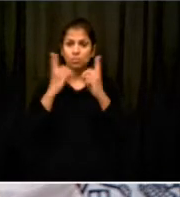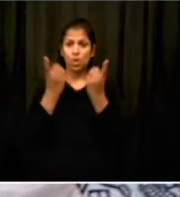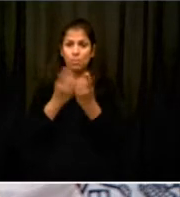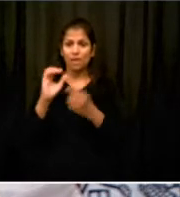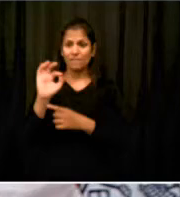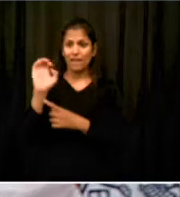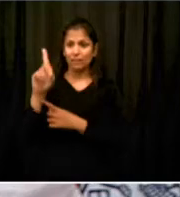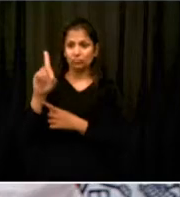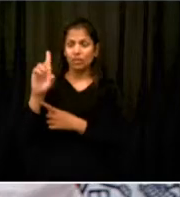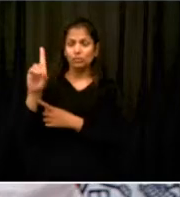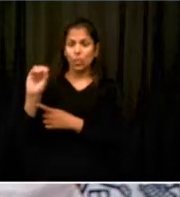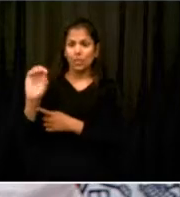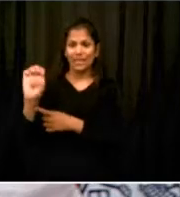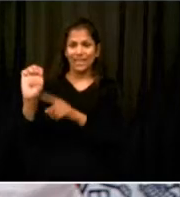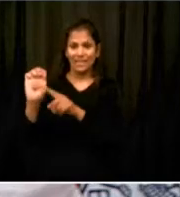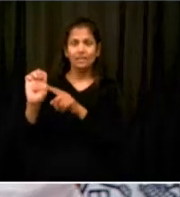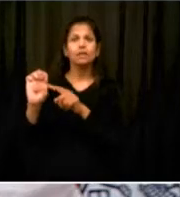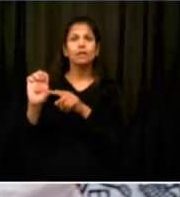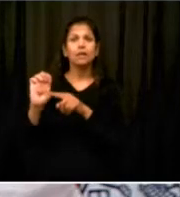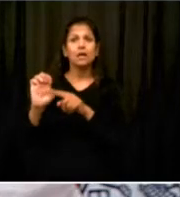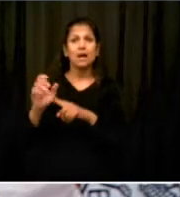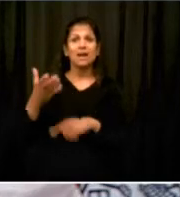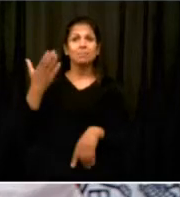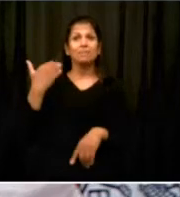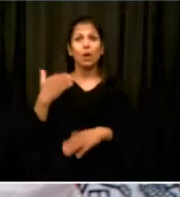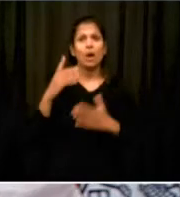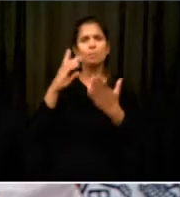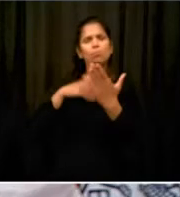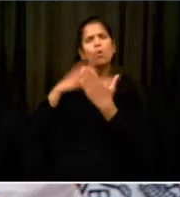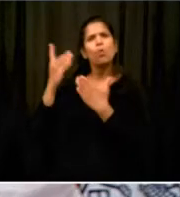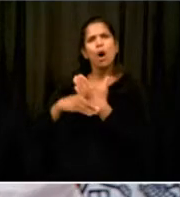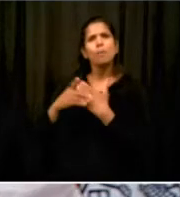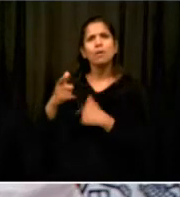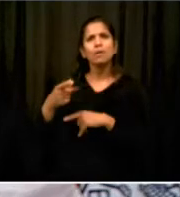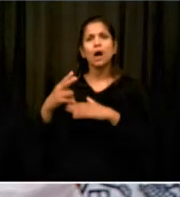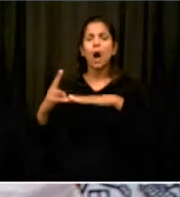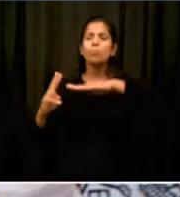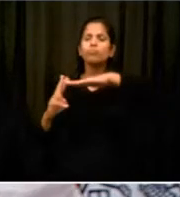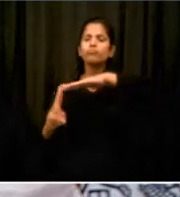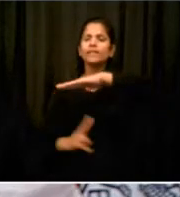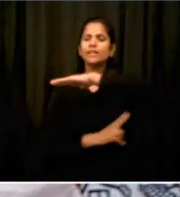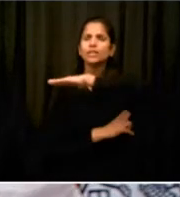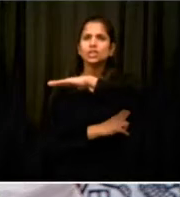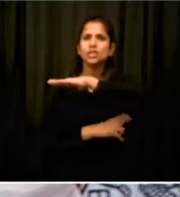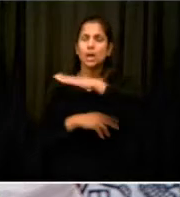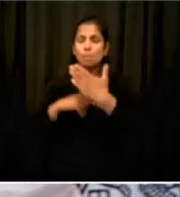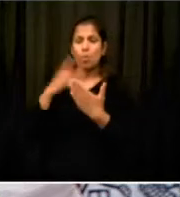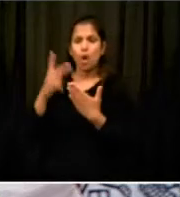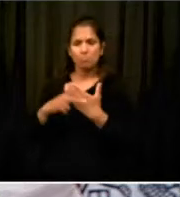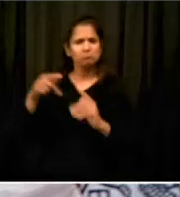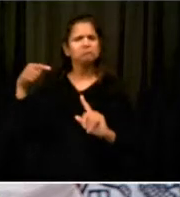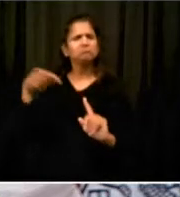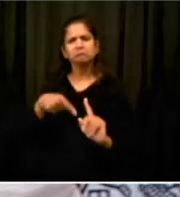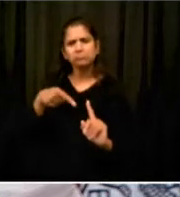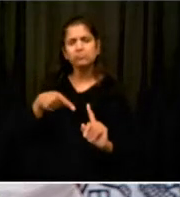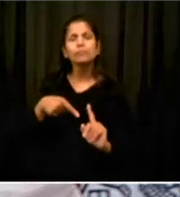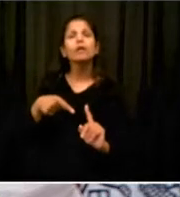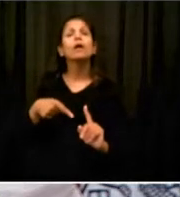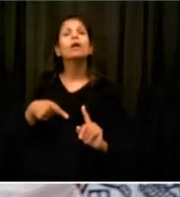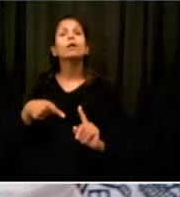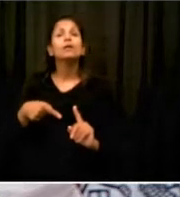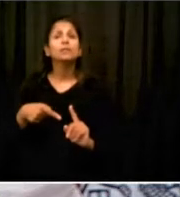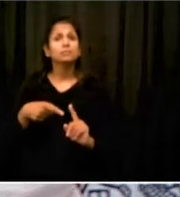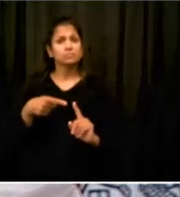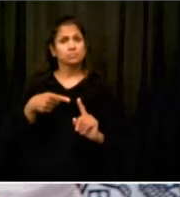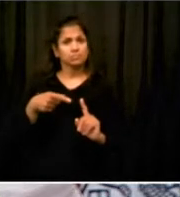apparently will not be able to take college classes, which evidently they were under this program. Is there any chance you think